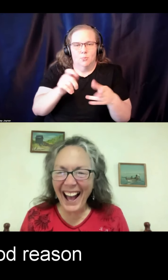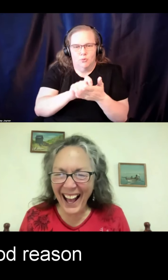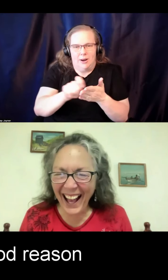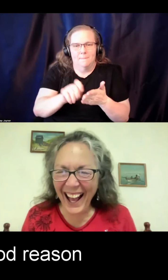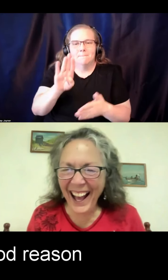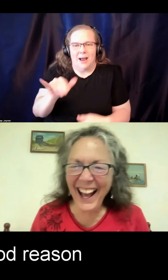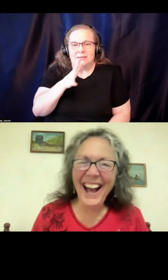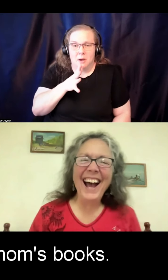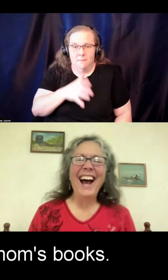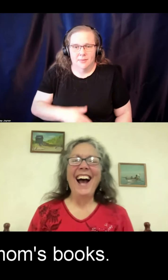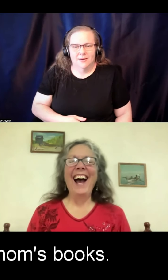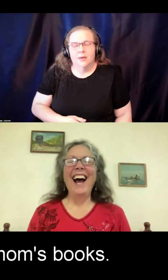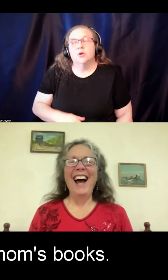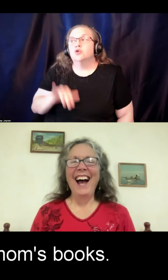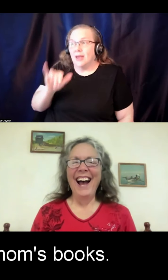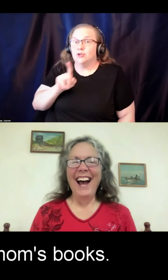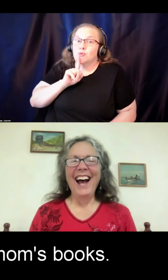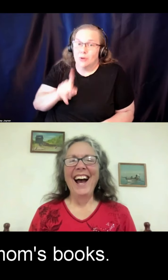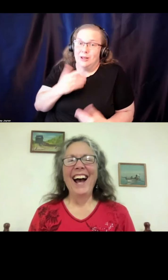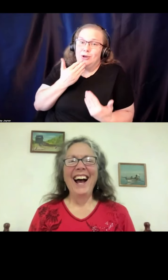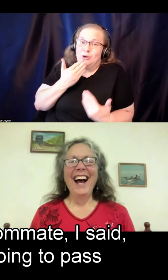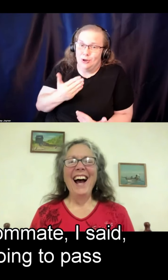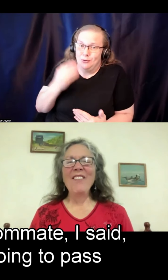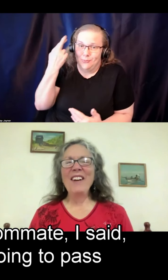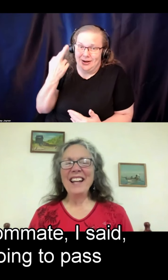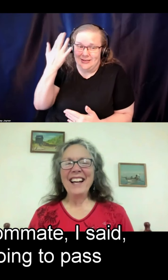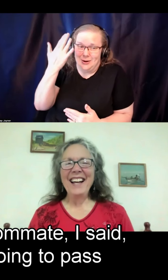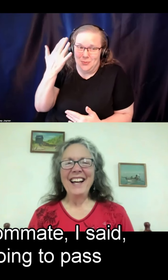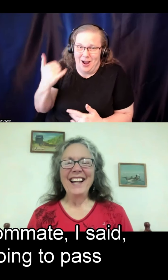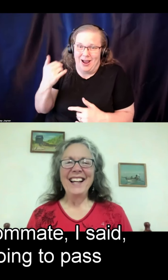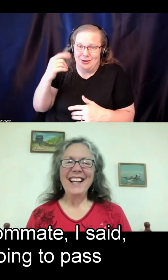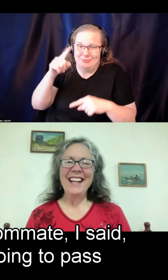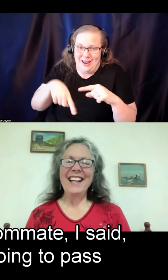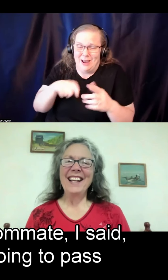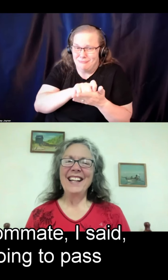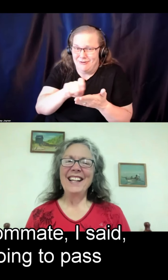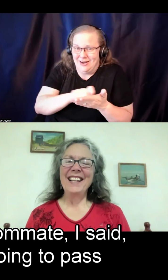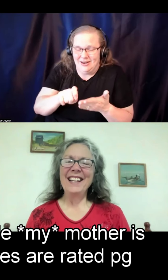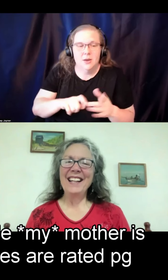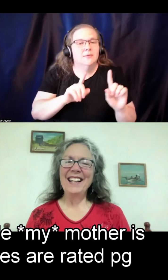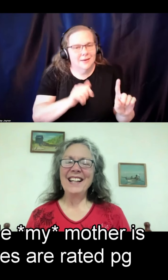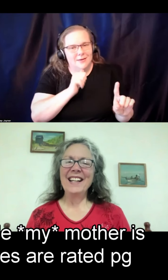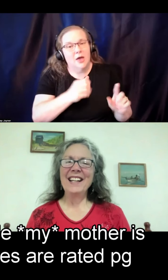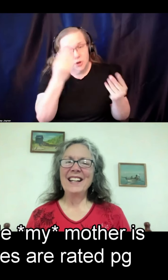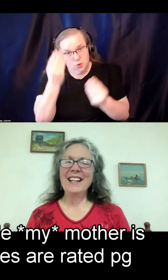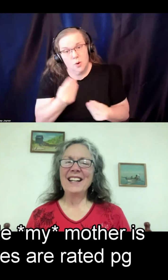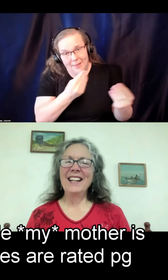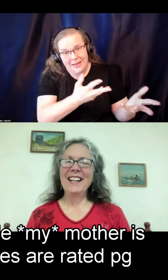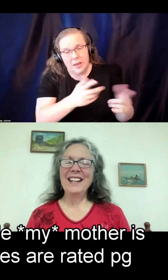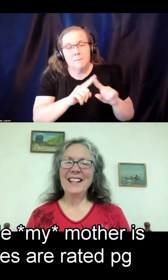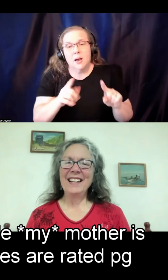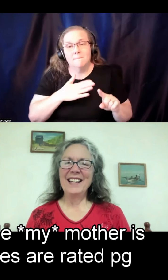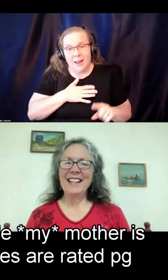It's a really good reason not to read your mom's books. But to the roommate, I said, "Not that you're going to pass this on to him, but while